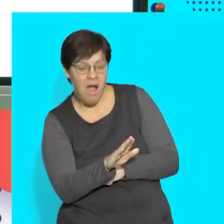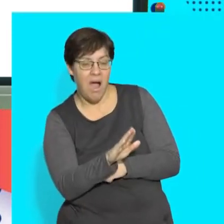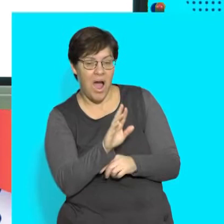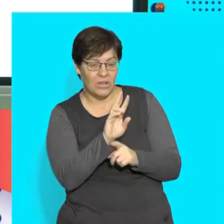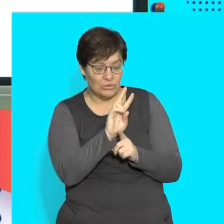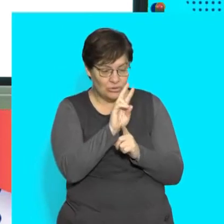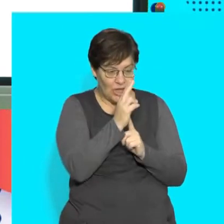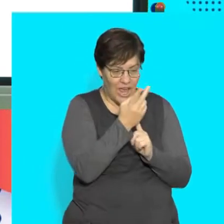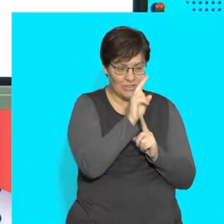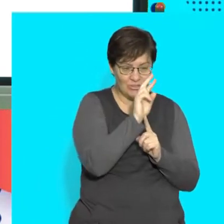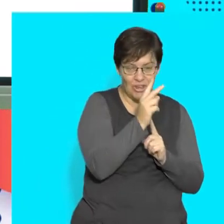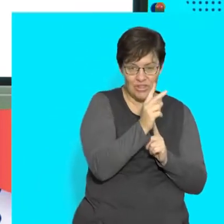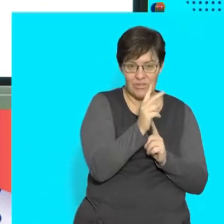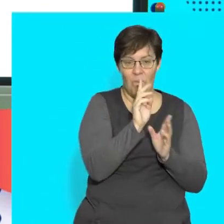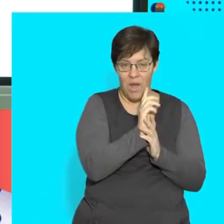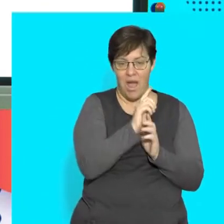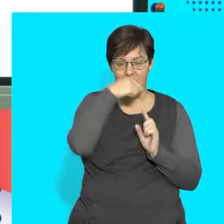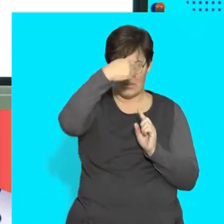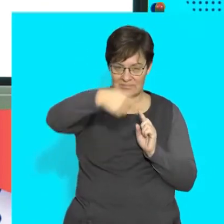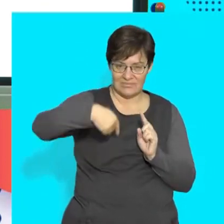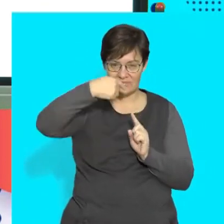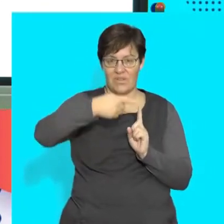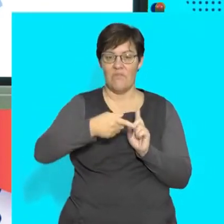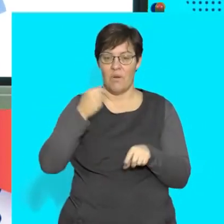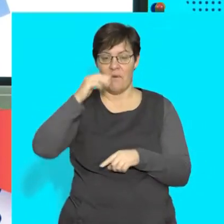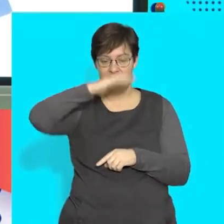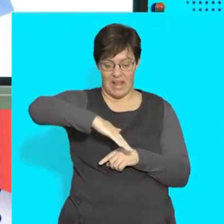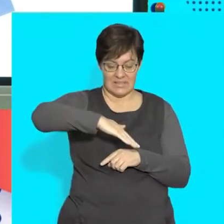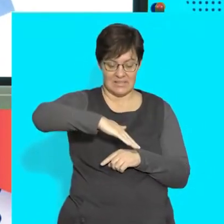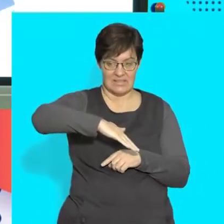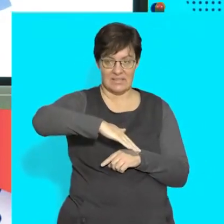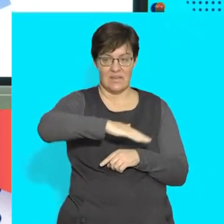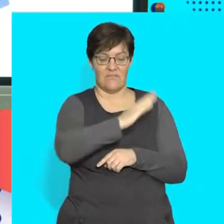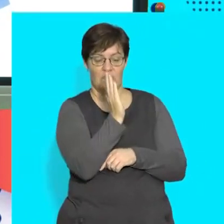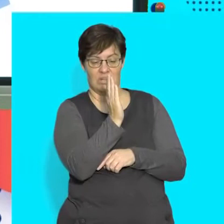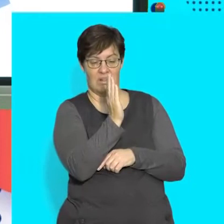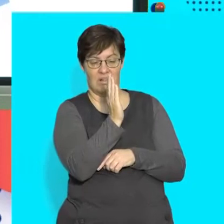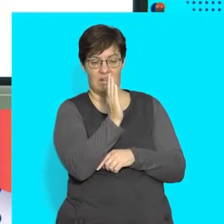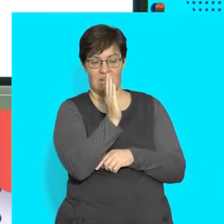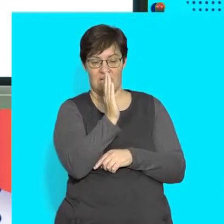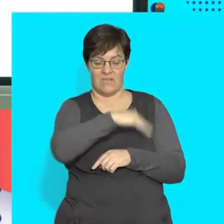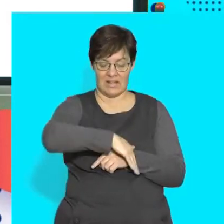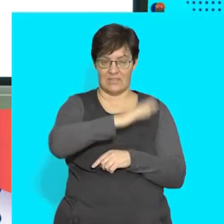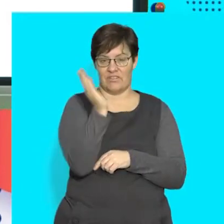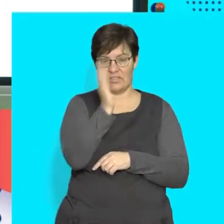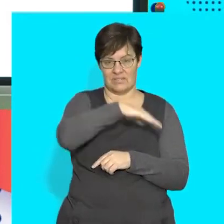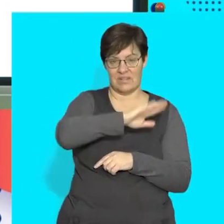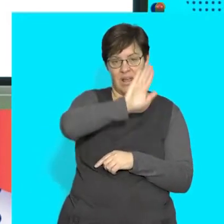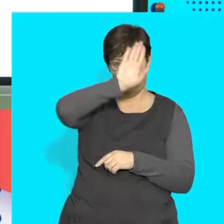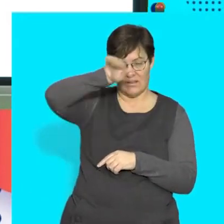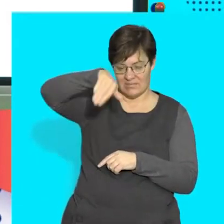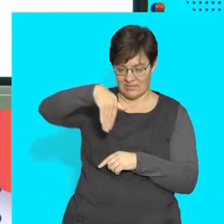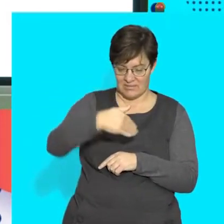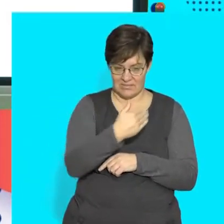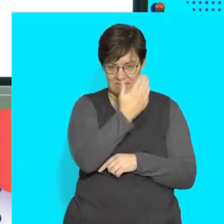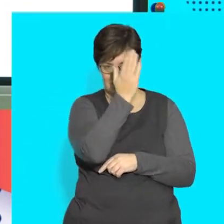changes as the armature rotates from being flat to being vertical, and how the current